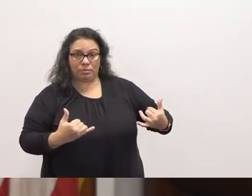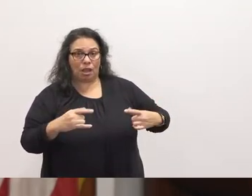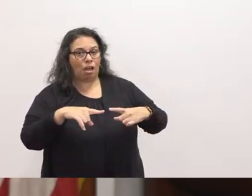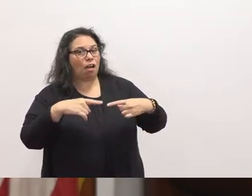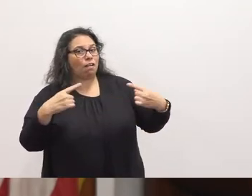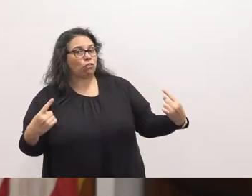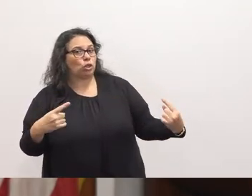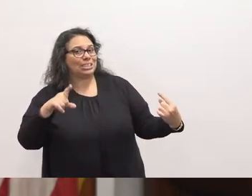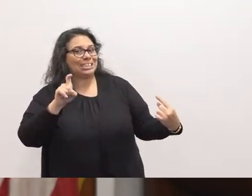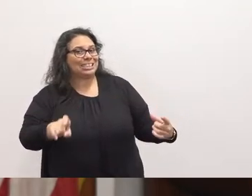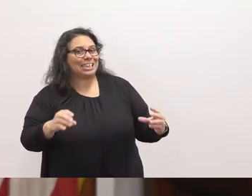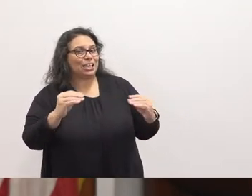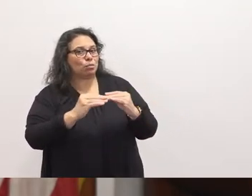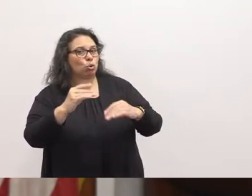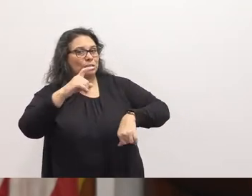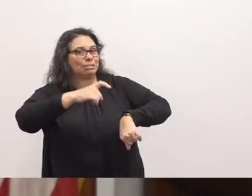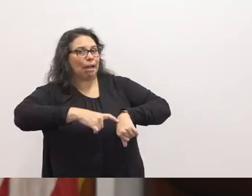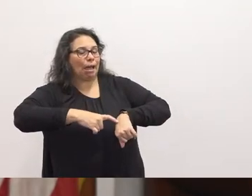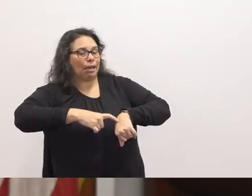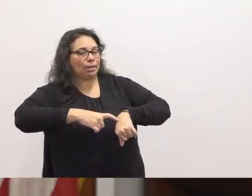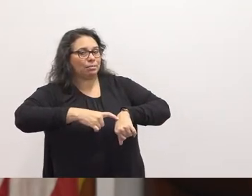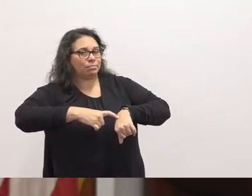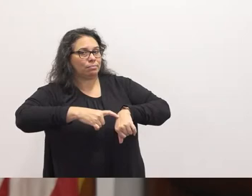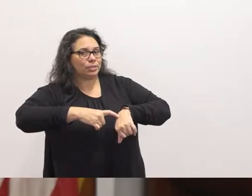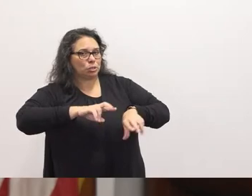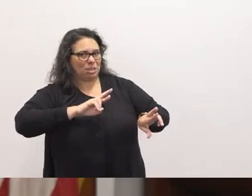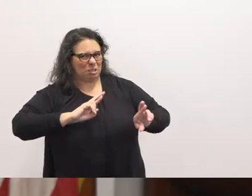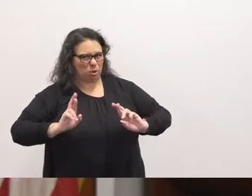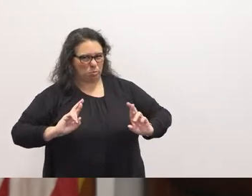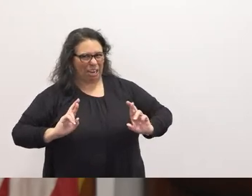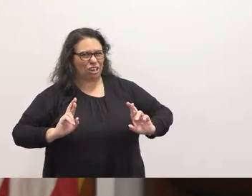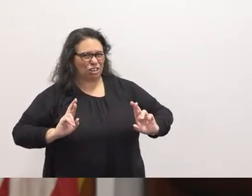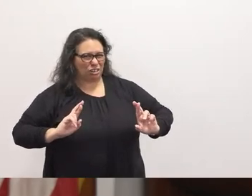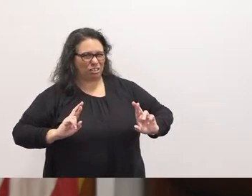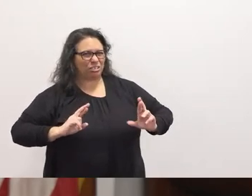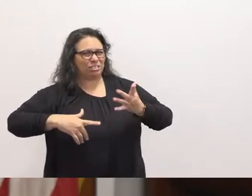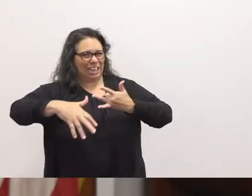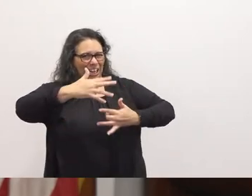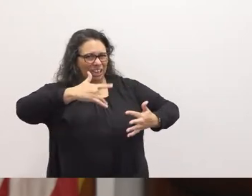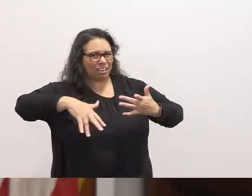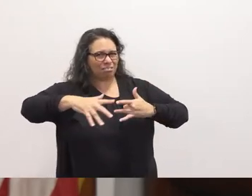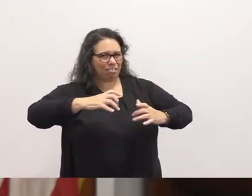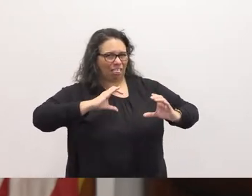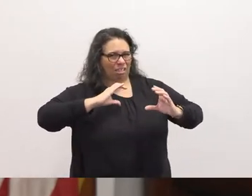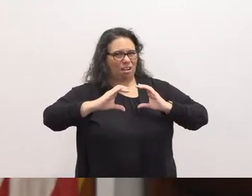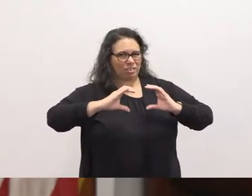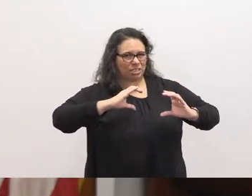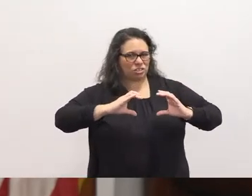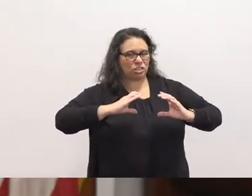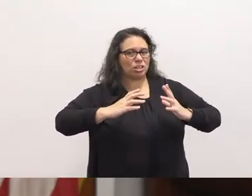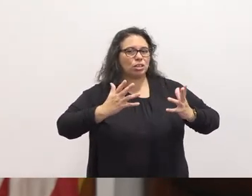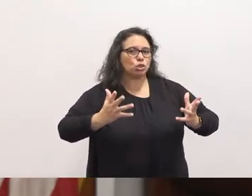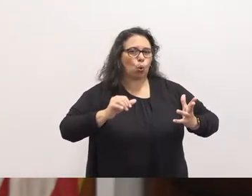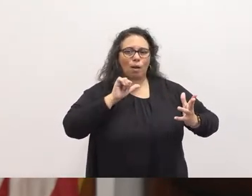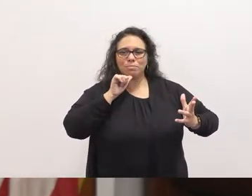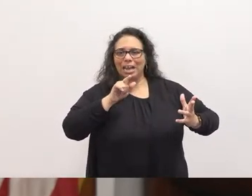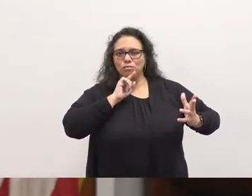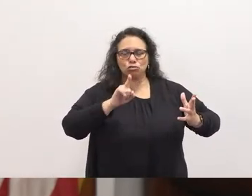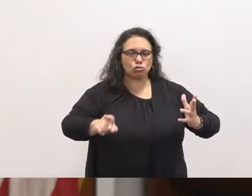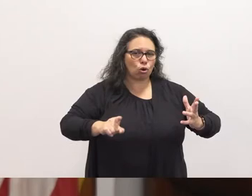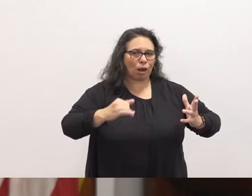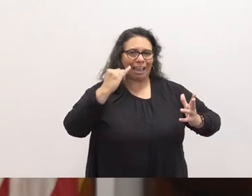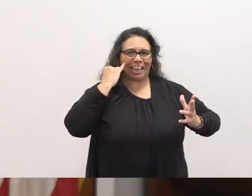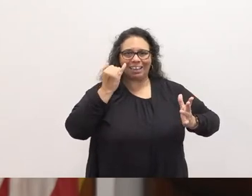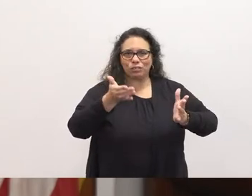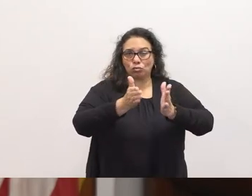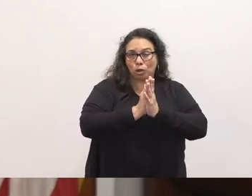versus needing more time to be prepared to engage in that conversation. And so I'm not sure if the